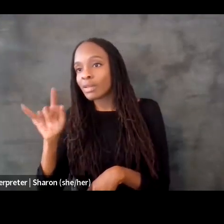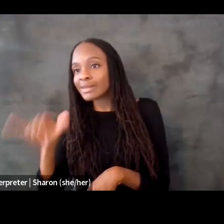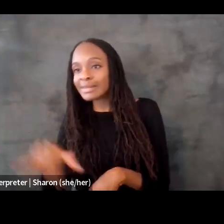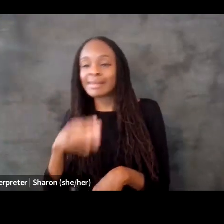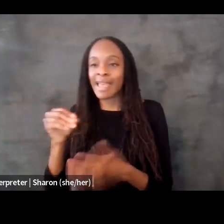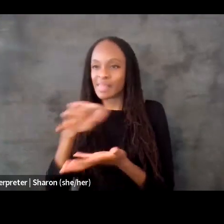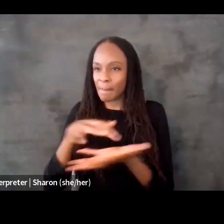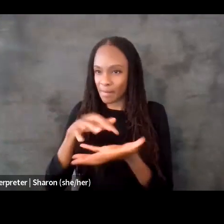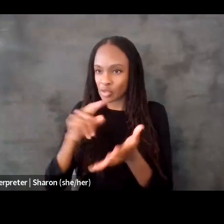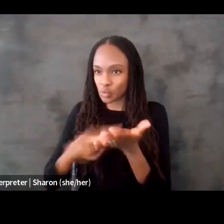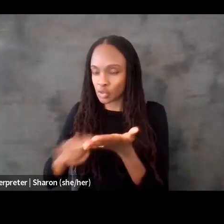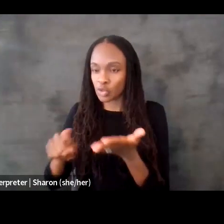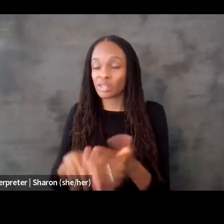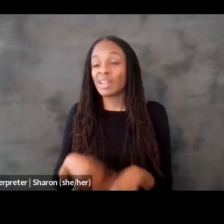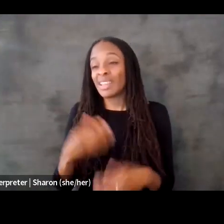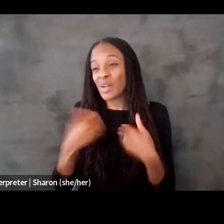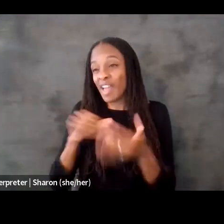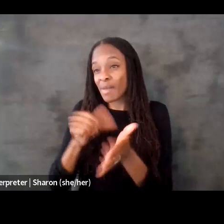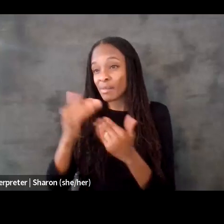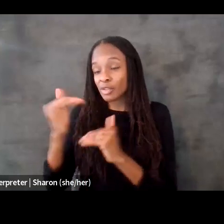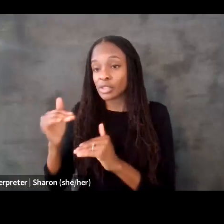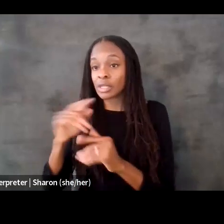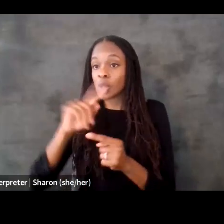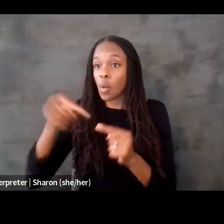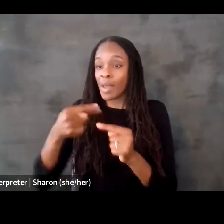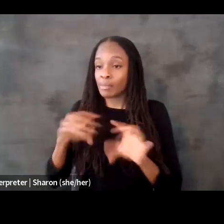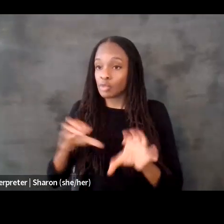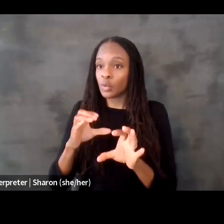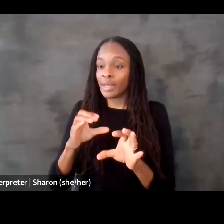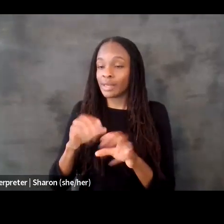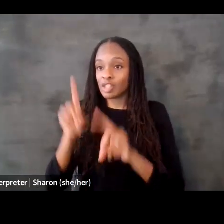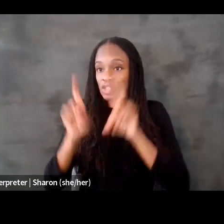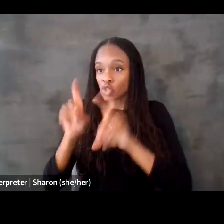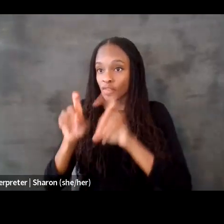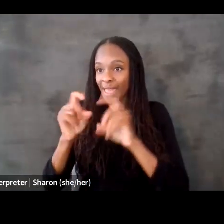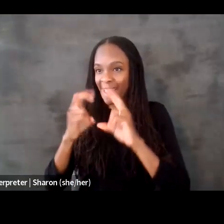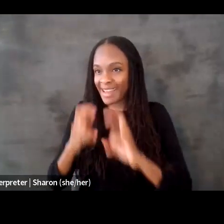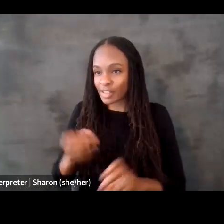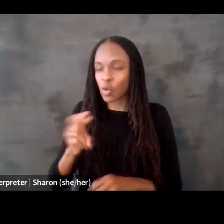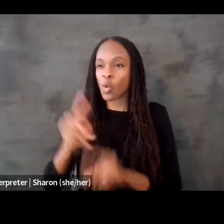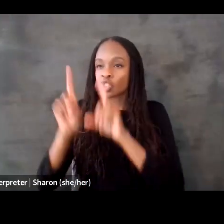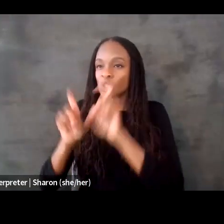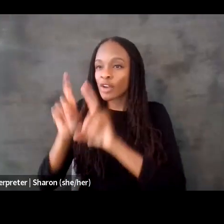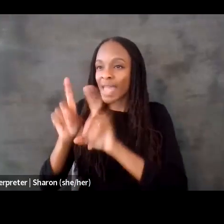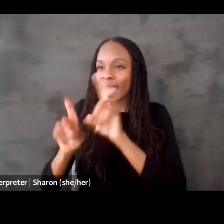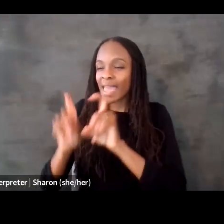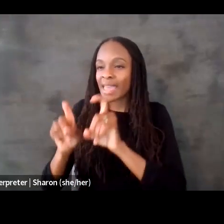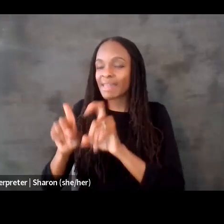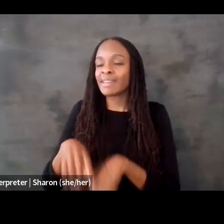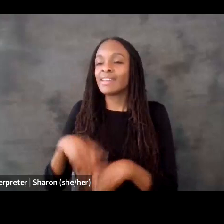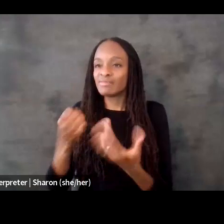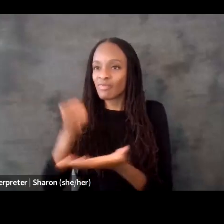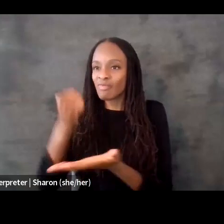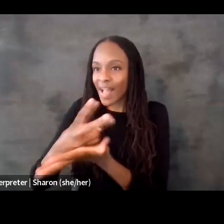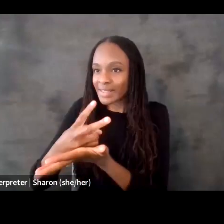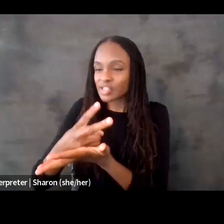these page limits. And even as a quantitative researcher, when I'm doing survey analyses or survey validation,